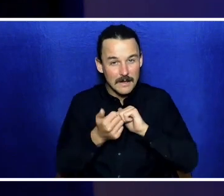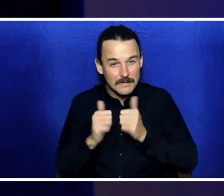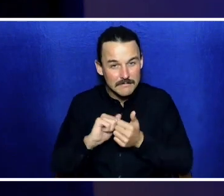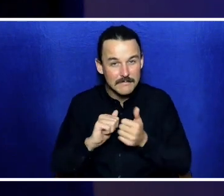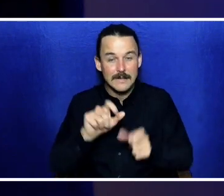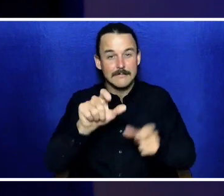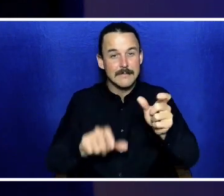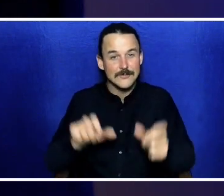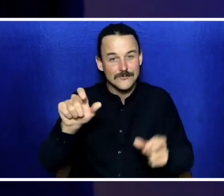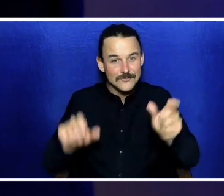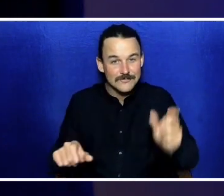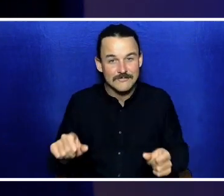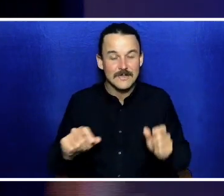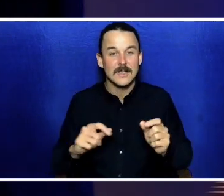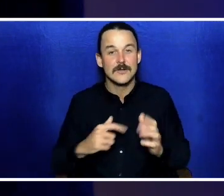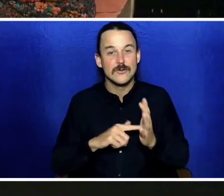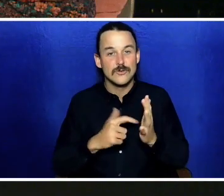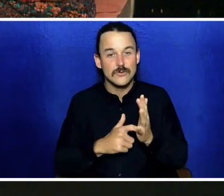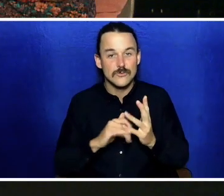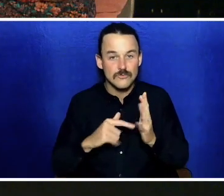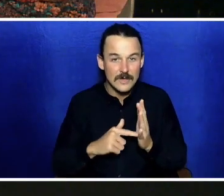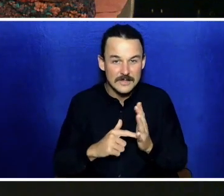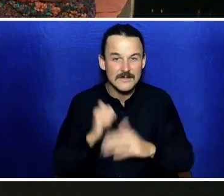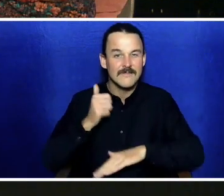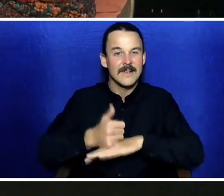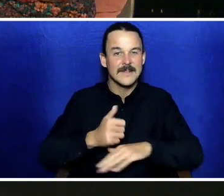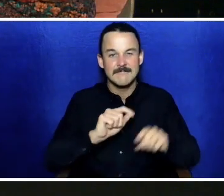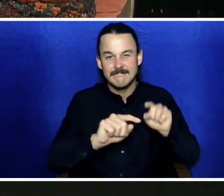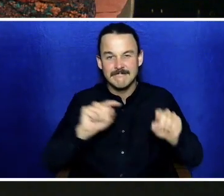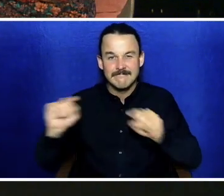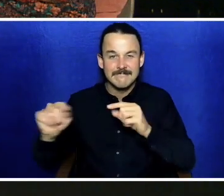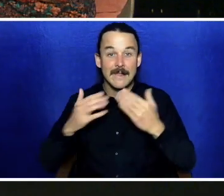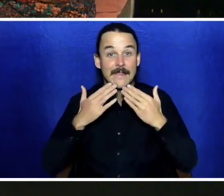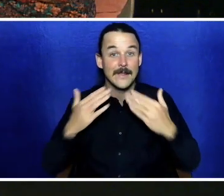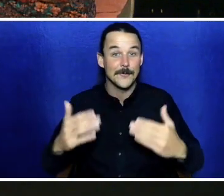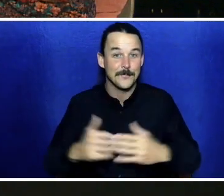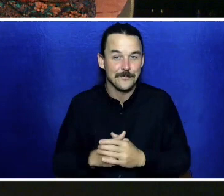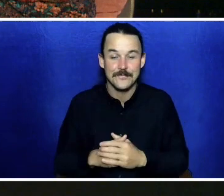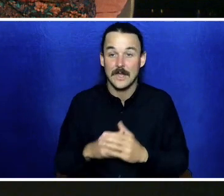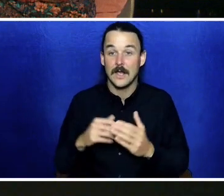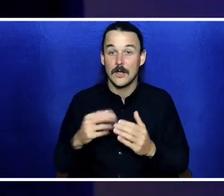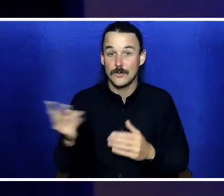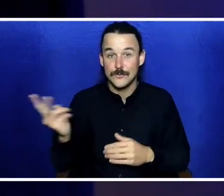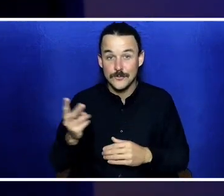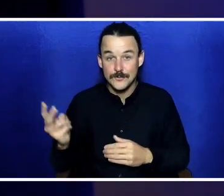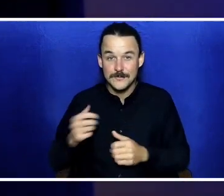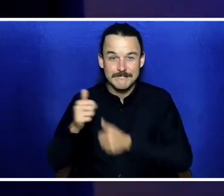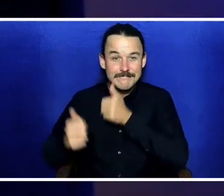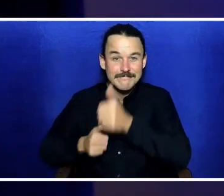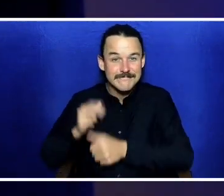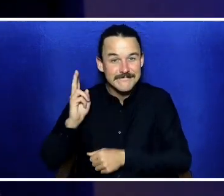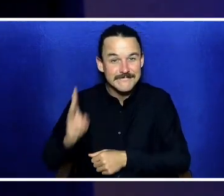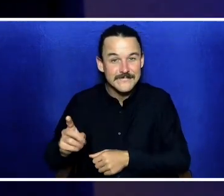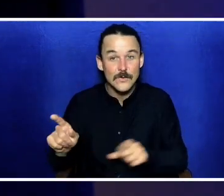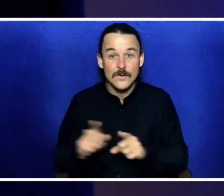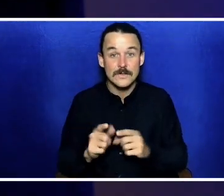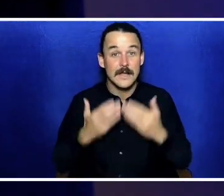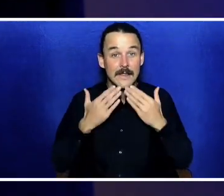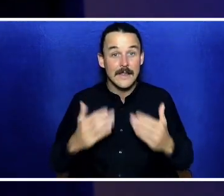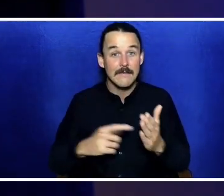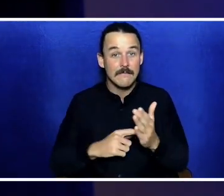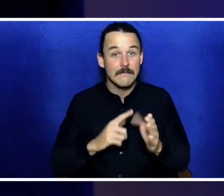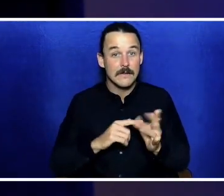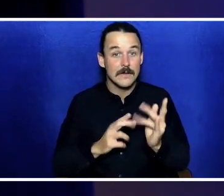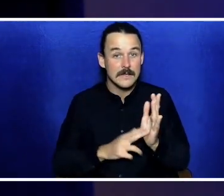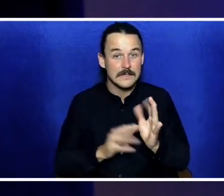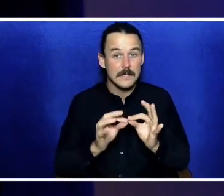and foundations. Richard and Elizabeth, congratulations again. I must also say thanks to Tyson Bowl, our